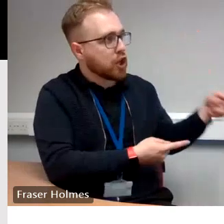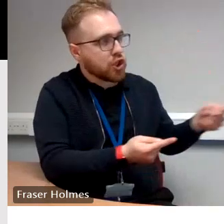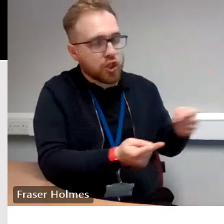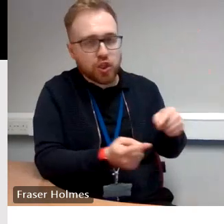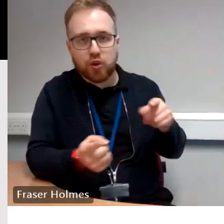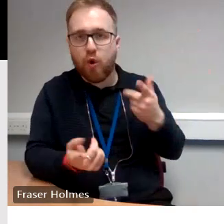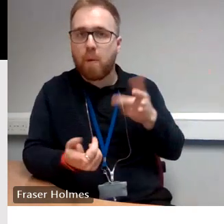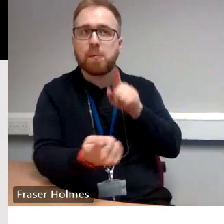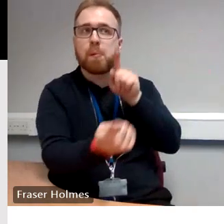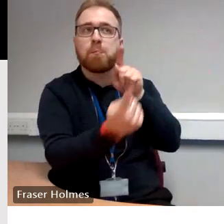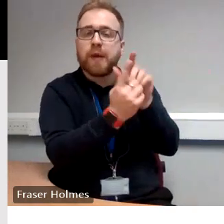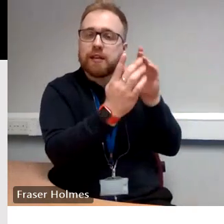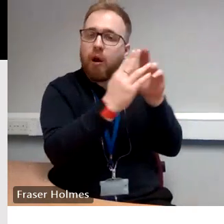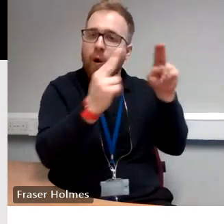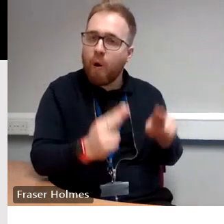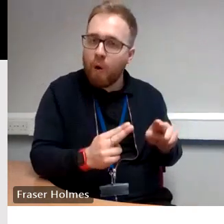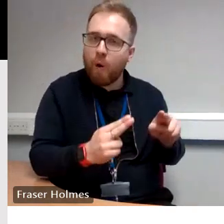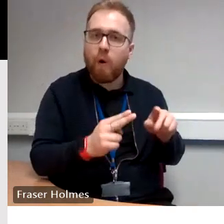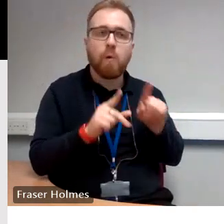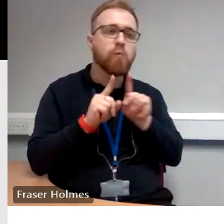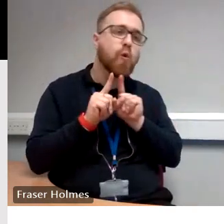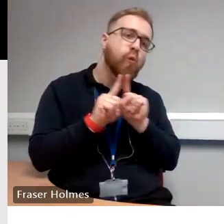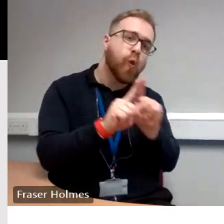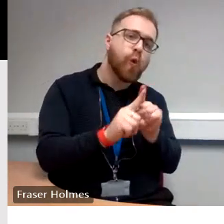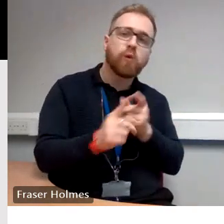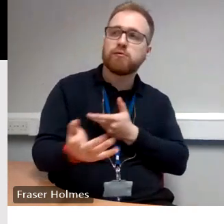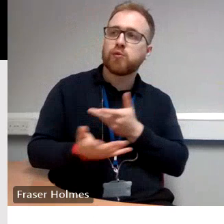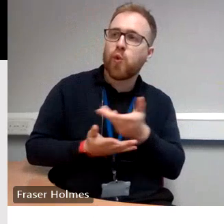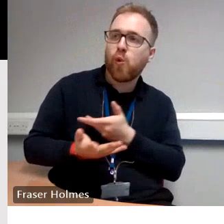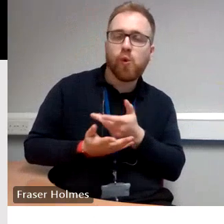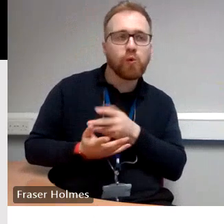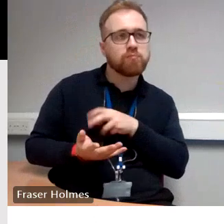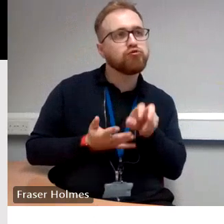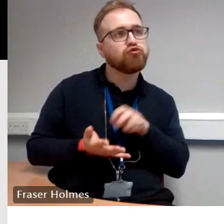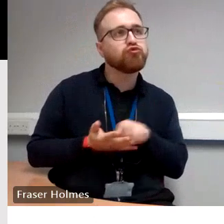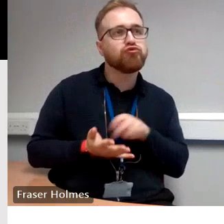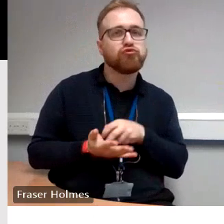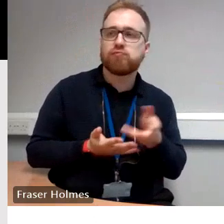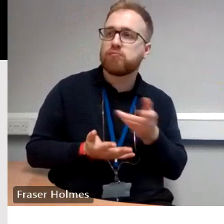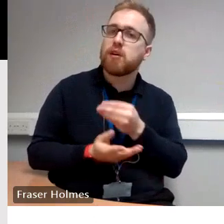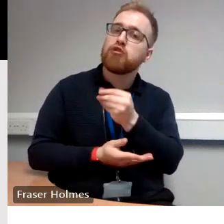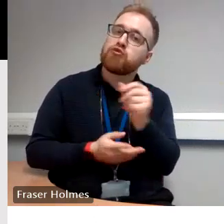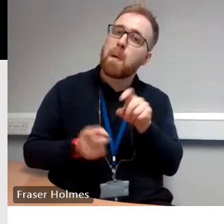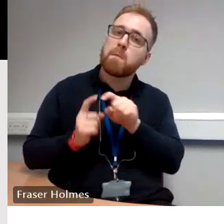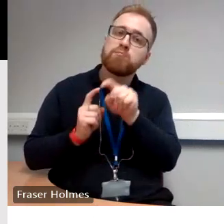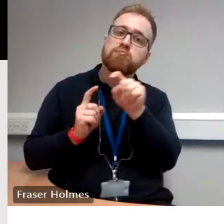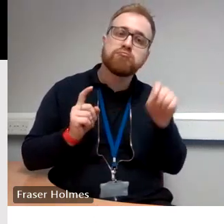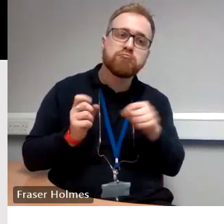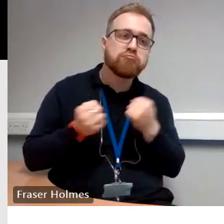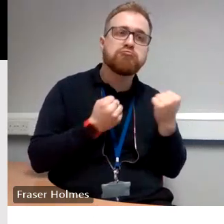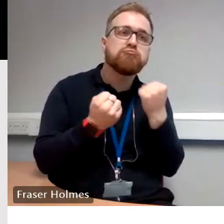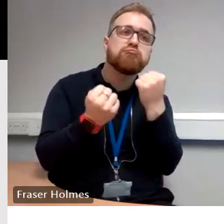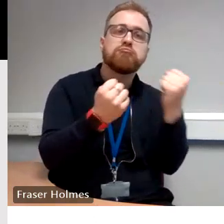in their home and walk and talk with them. There is some travel and some movement around the community, but